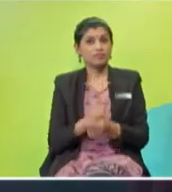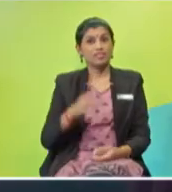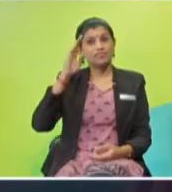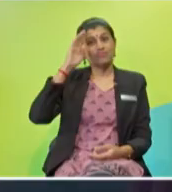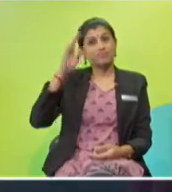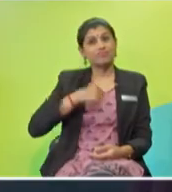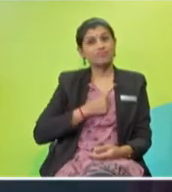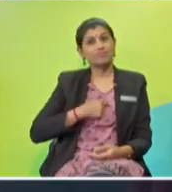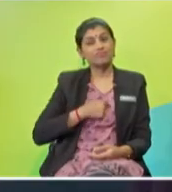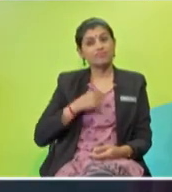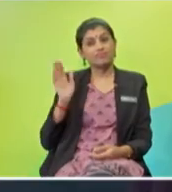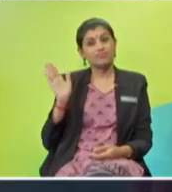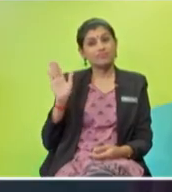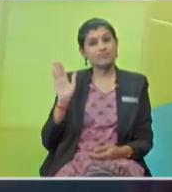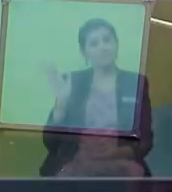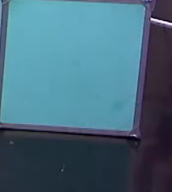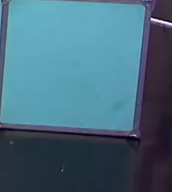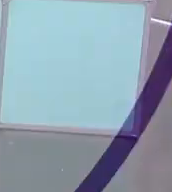sorry. Okay, bye. Bye.